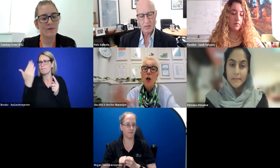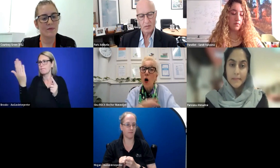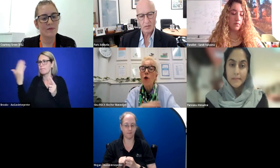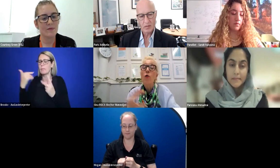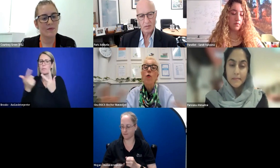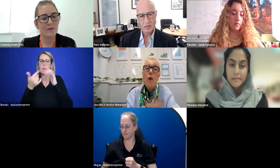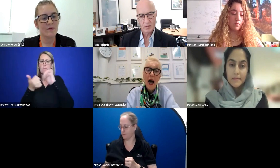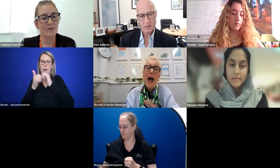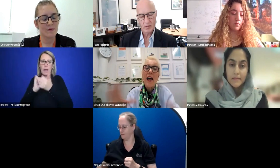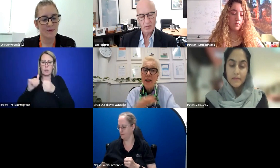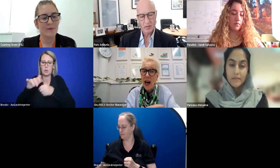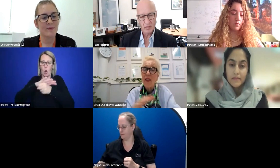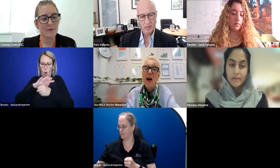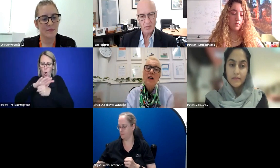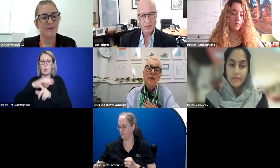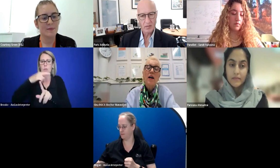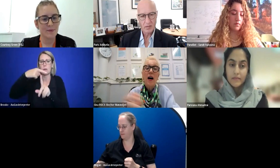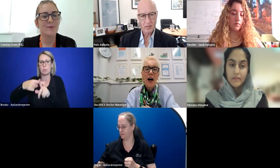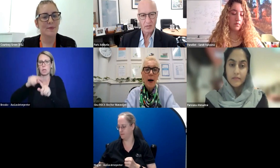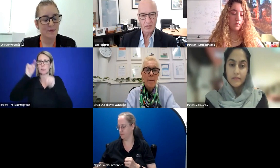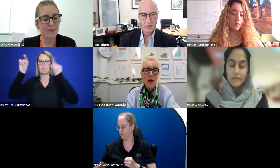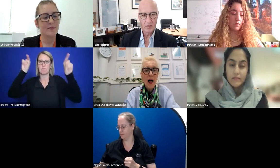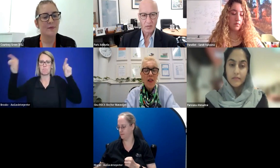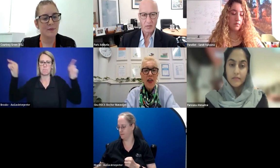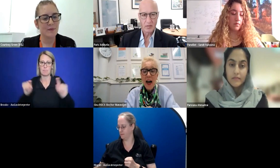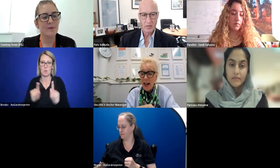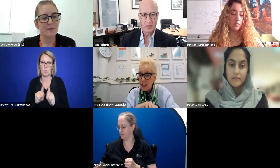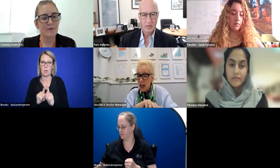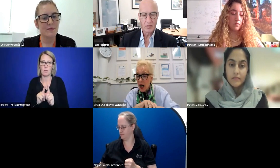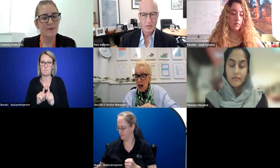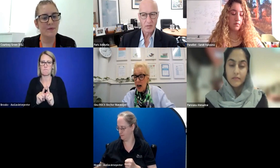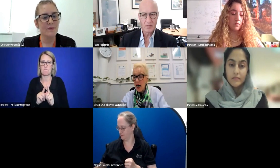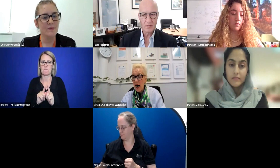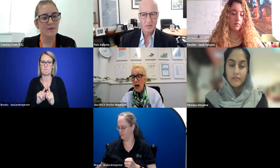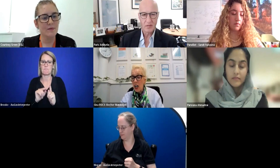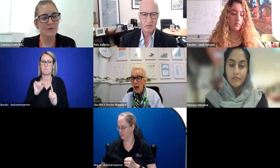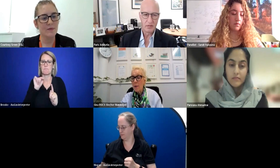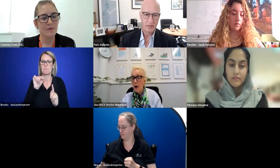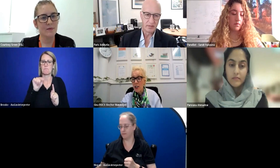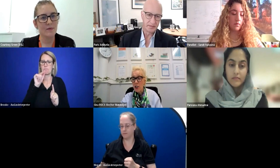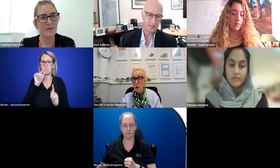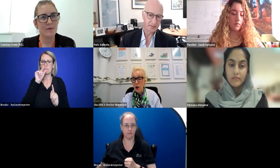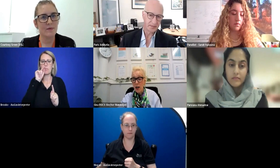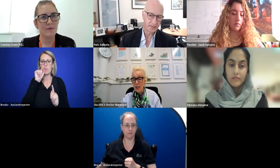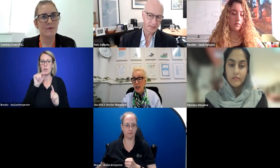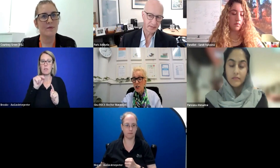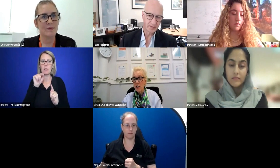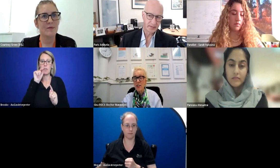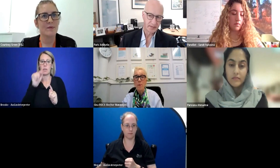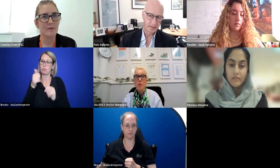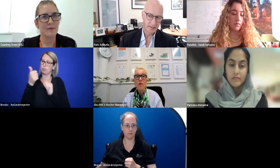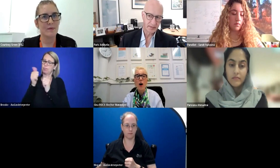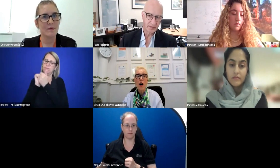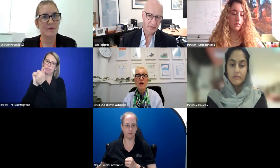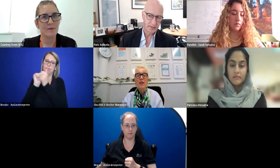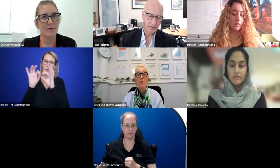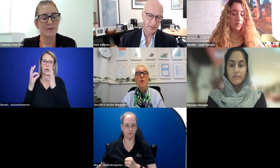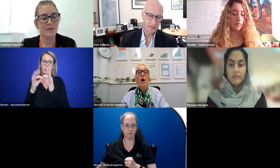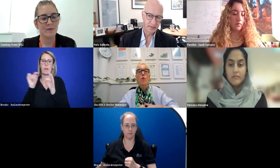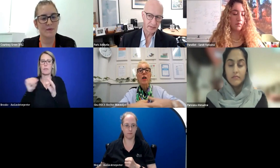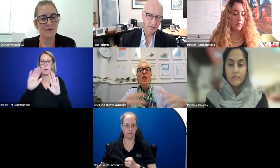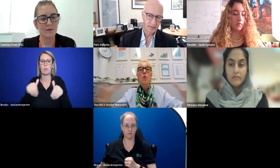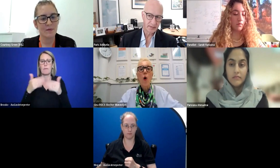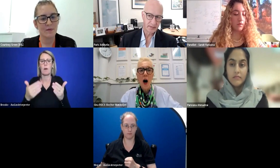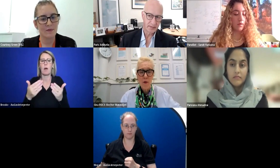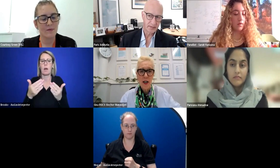partners, local and other, that are like-minded organisations that can